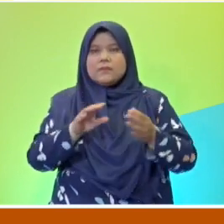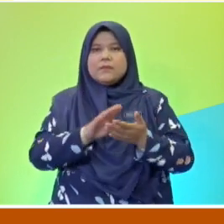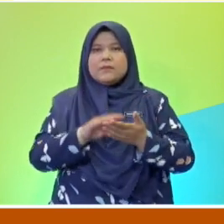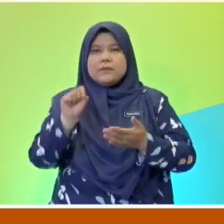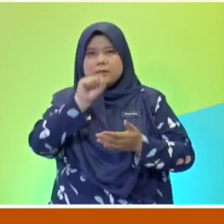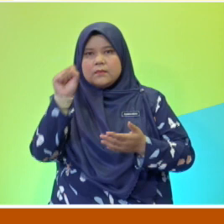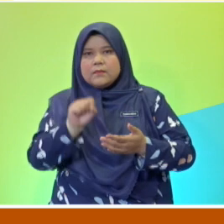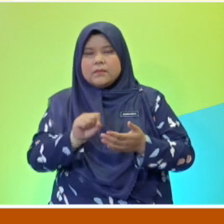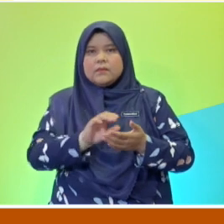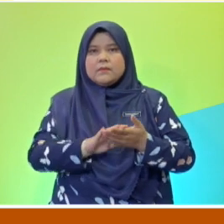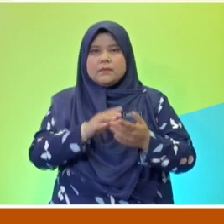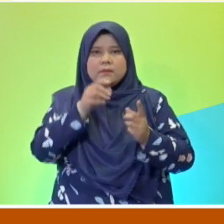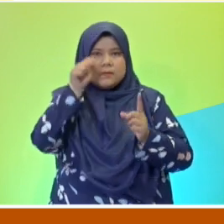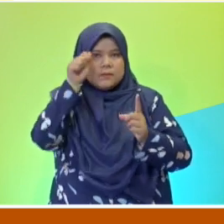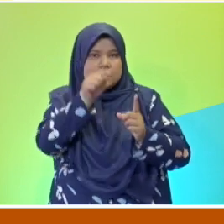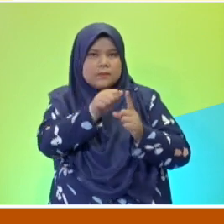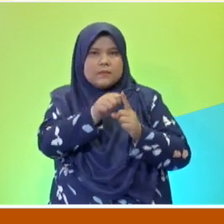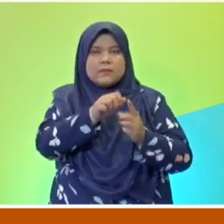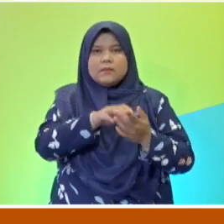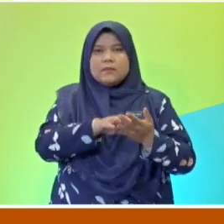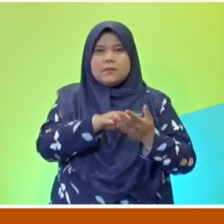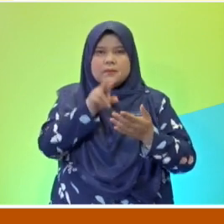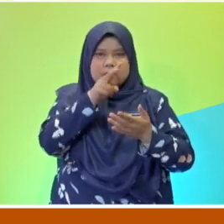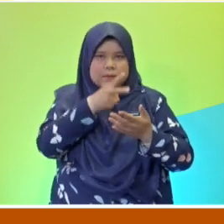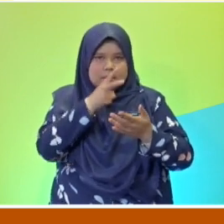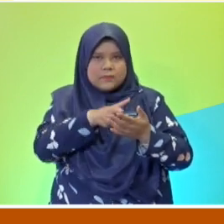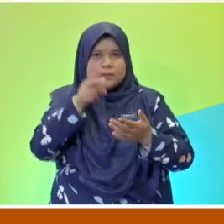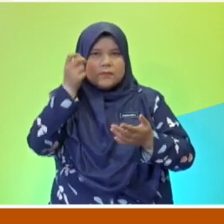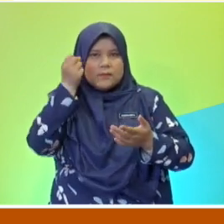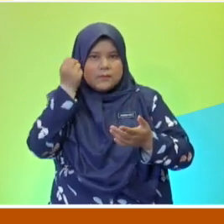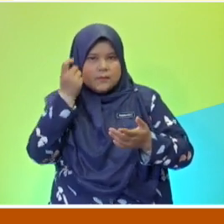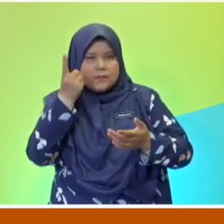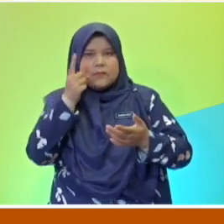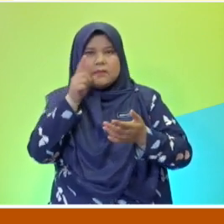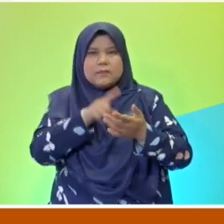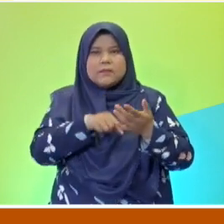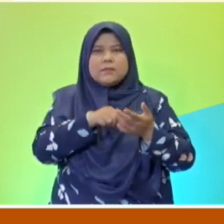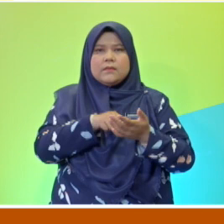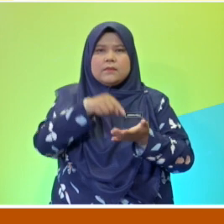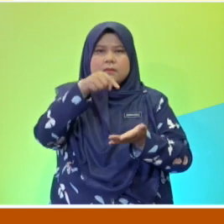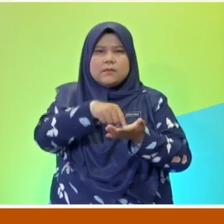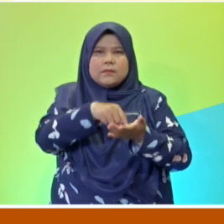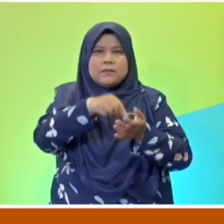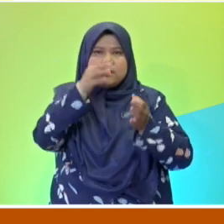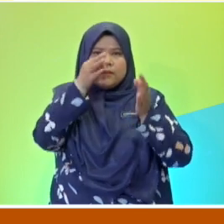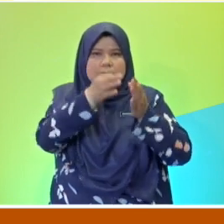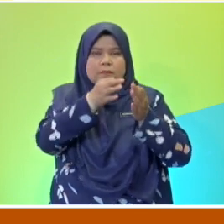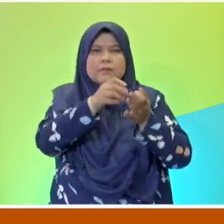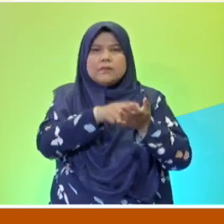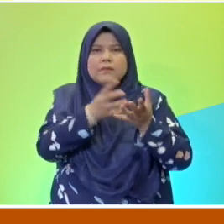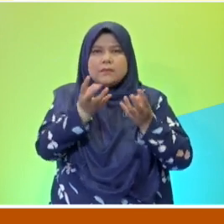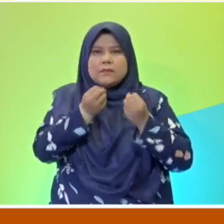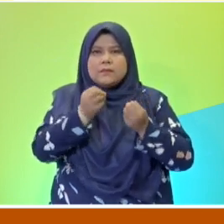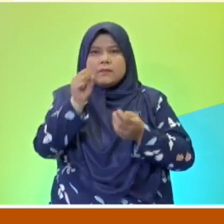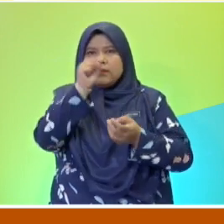is aimed for the students to identify and understand main points, specific details, as well as